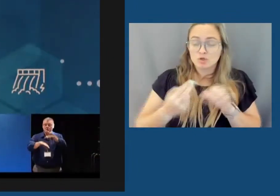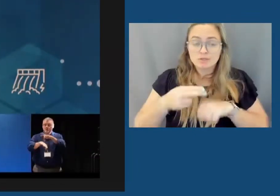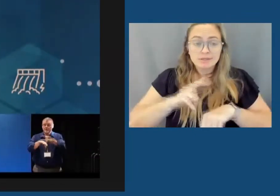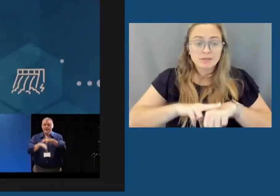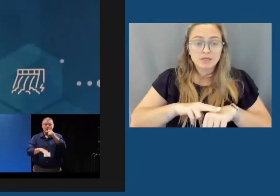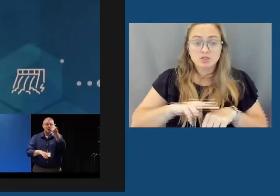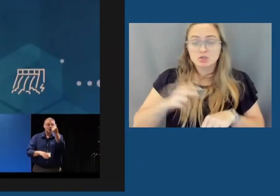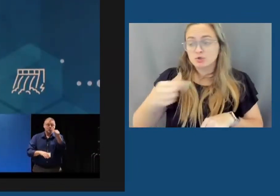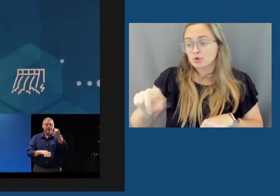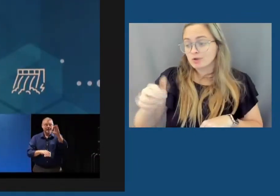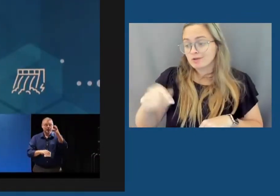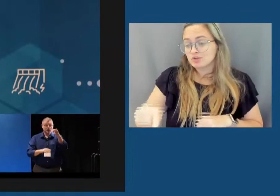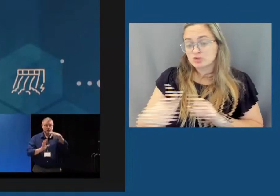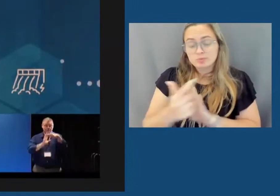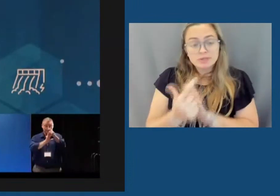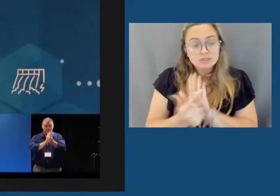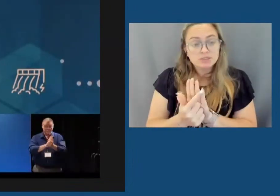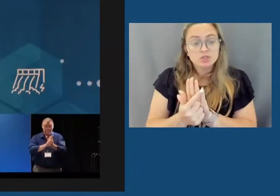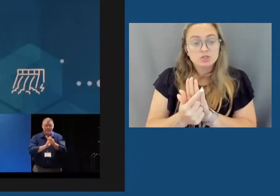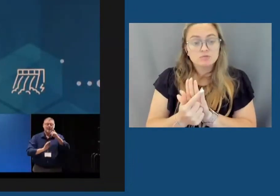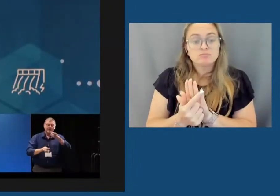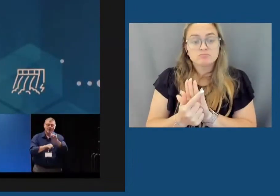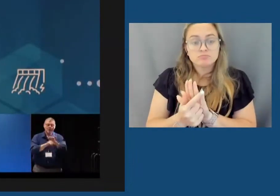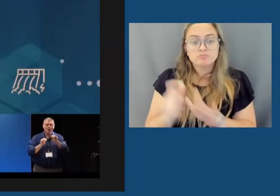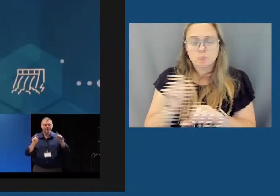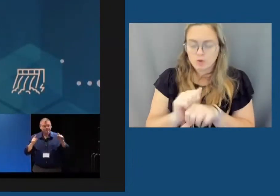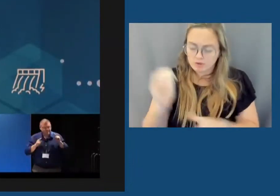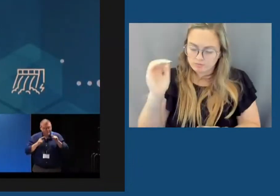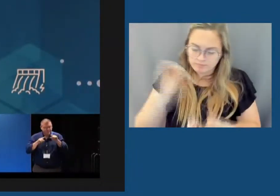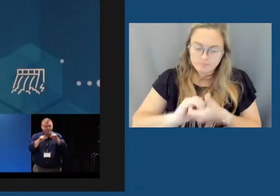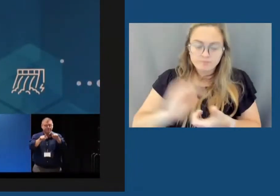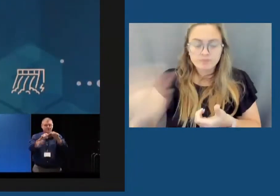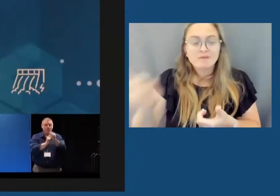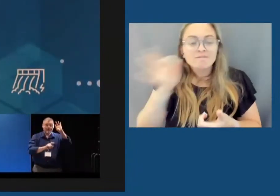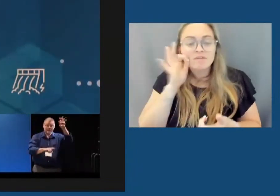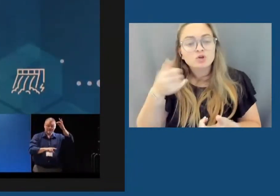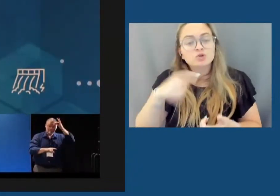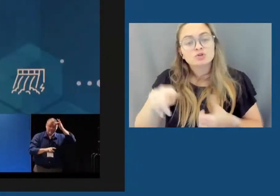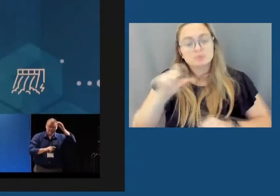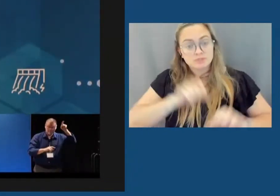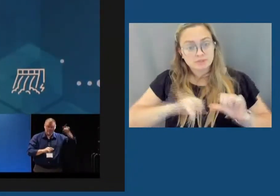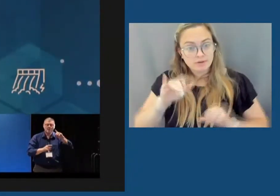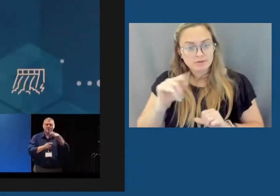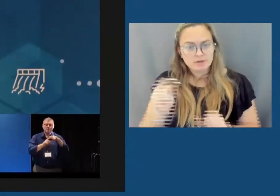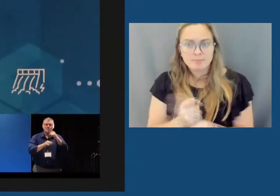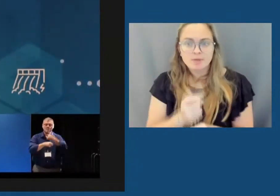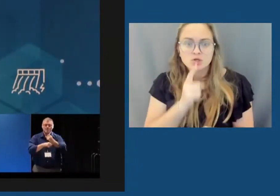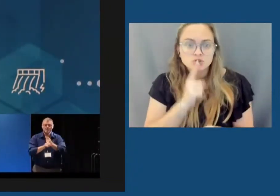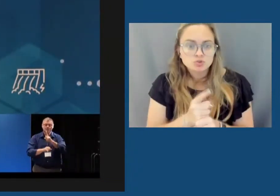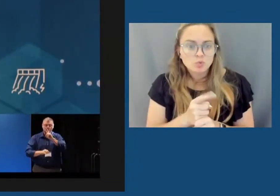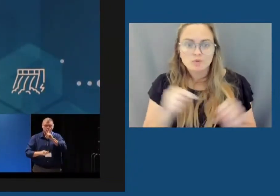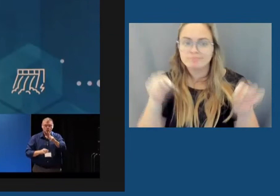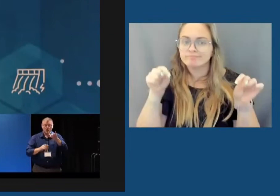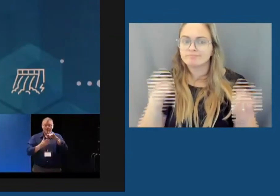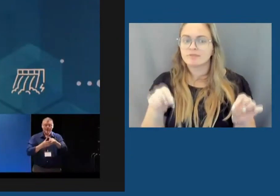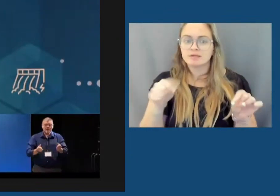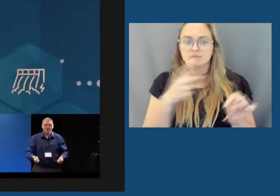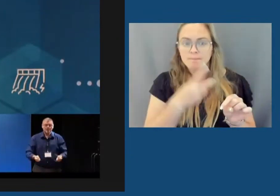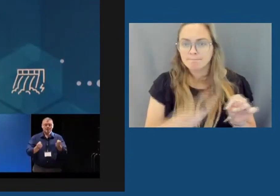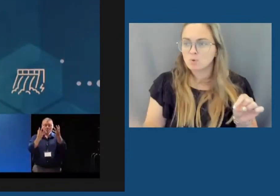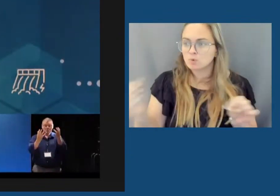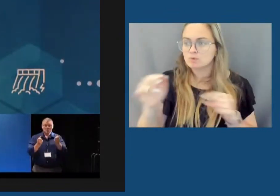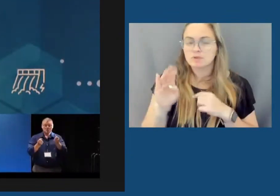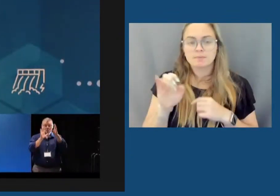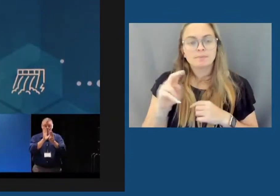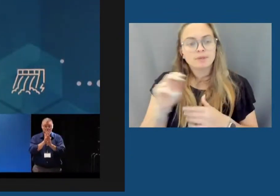chips legislation is working side by side with the Federal Chips and Science Act to ensure that this multi-billion-dollar